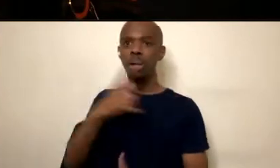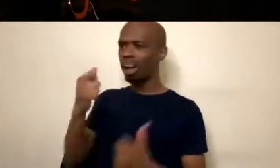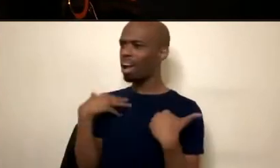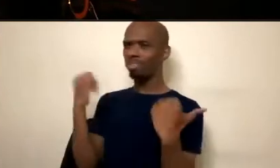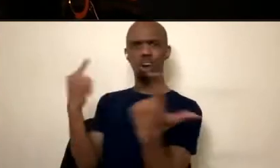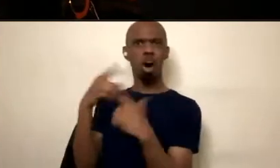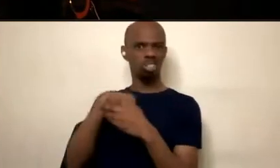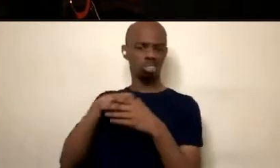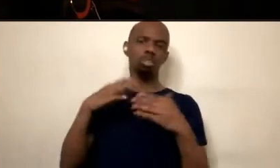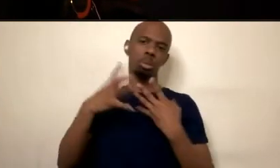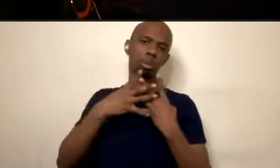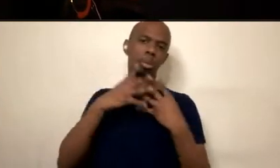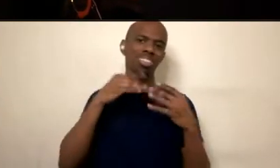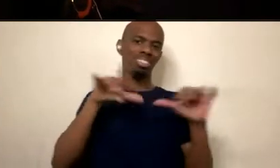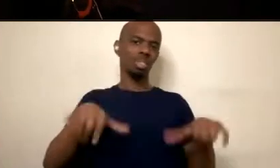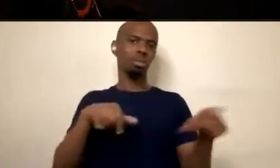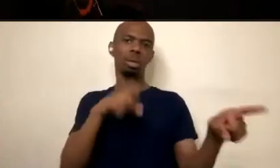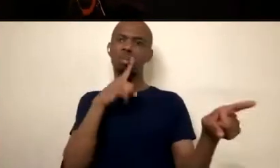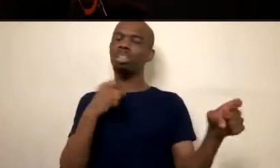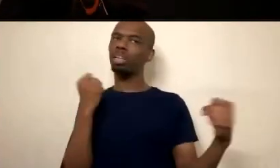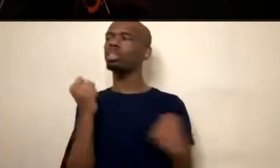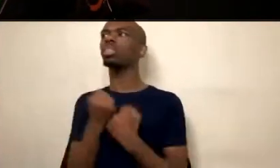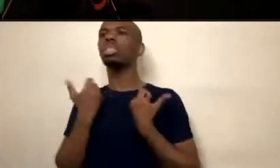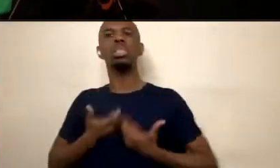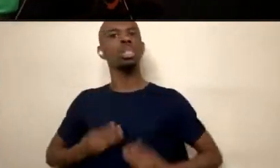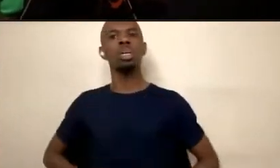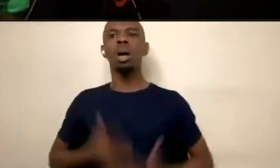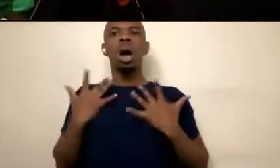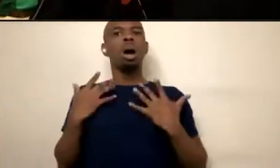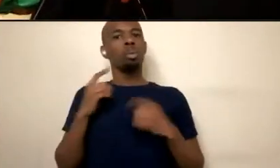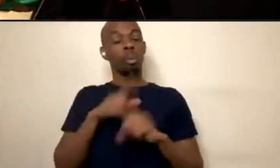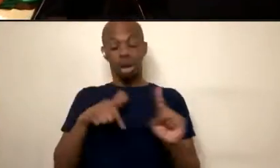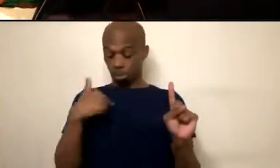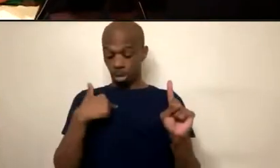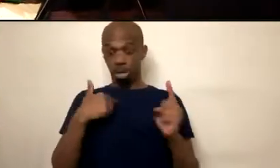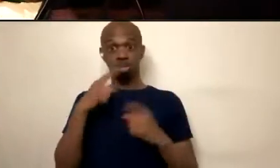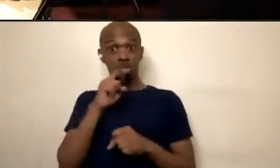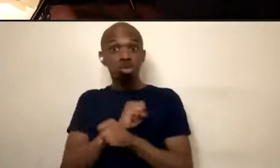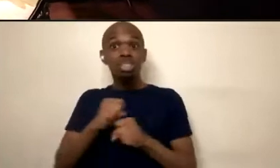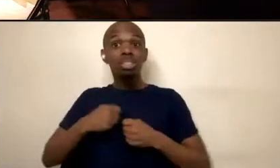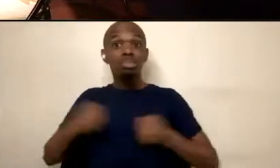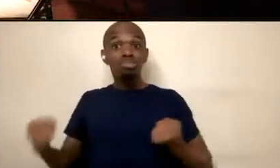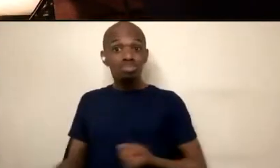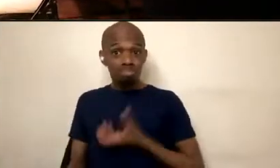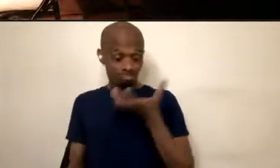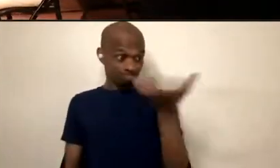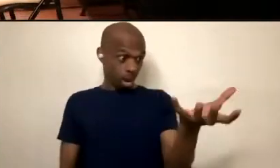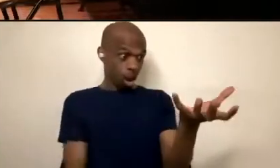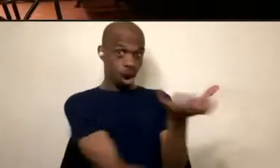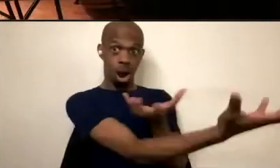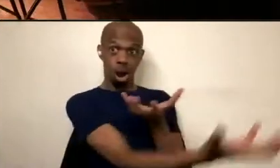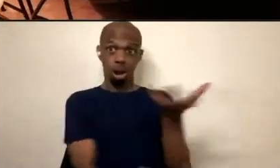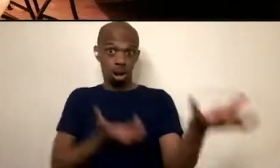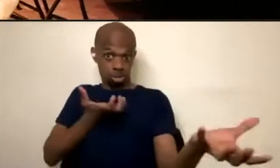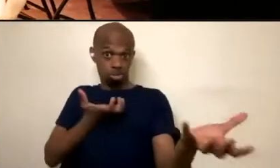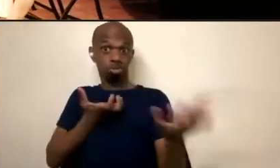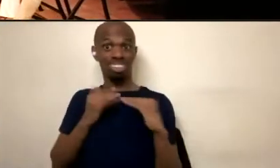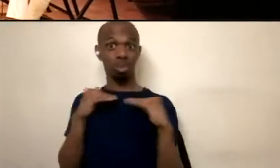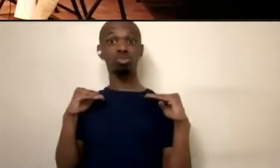that I just brought my whole self, you know, and they were waiting for me, I guess. Yes.